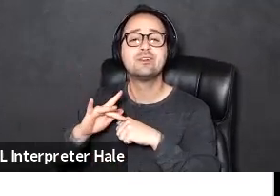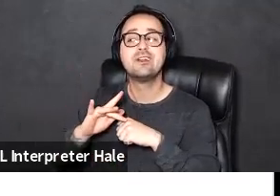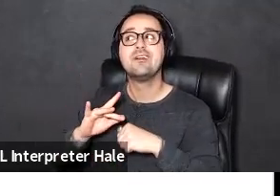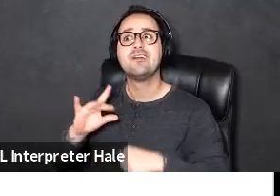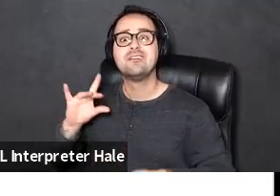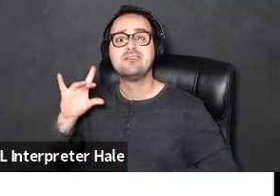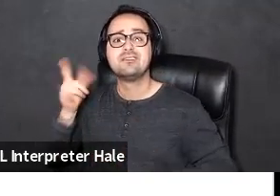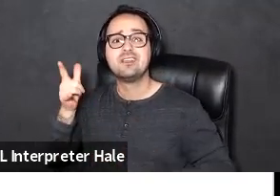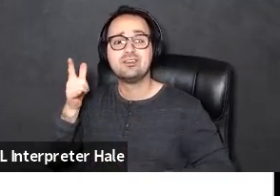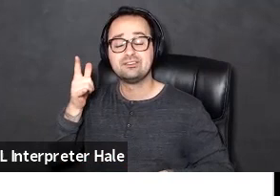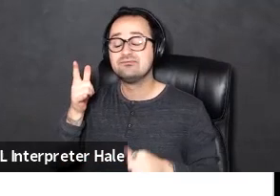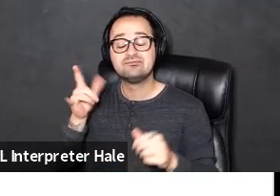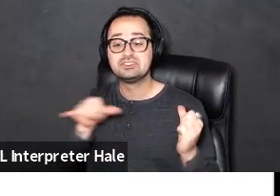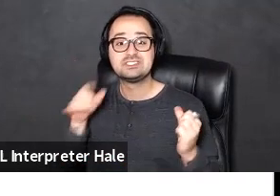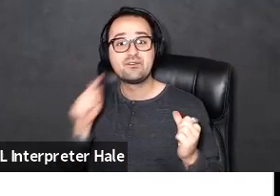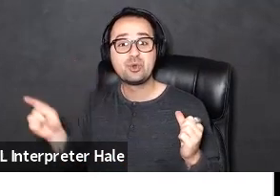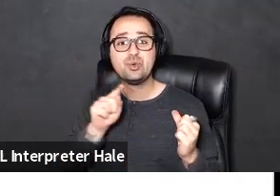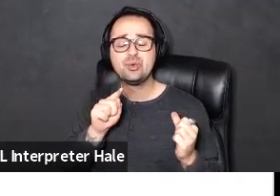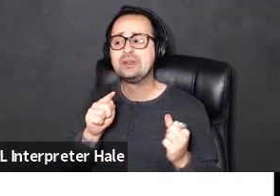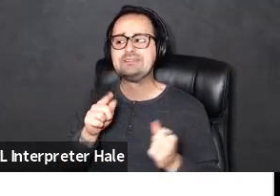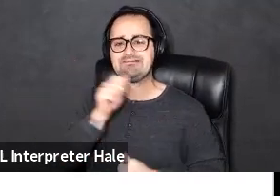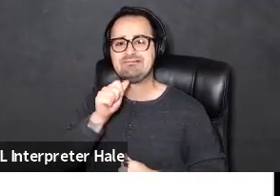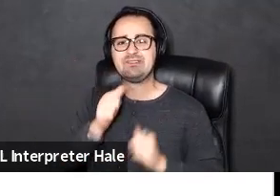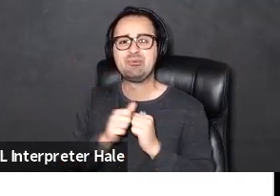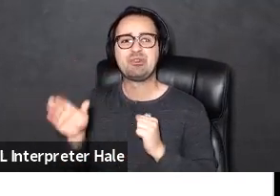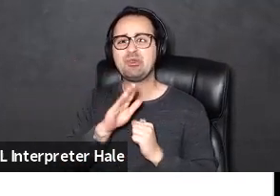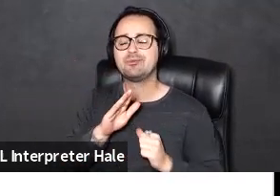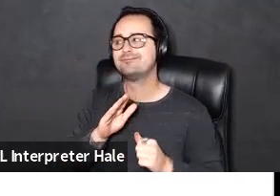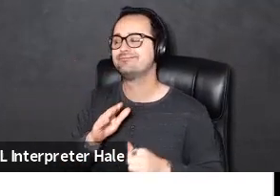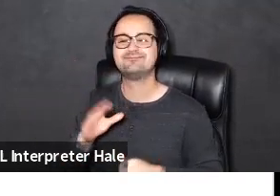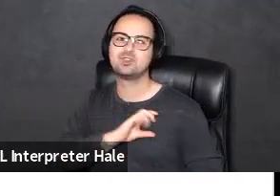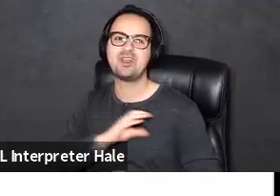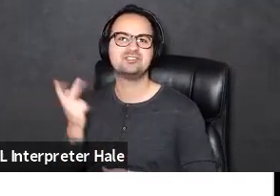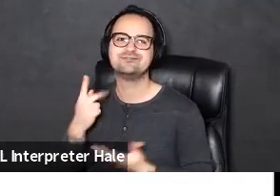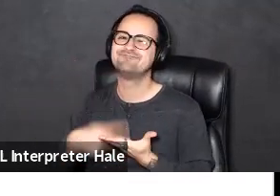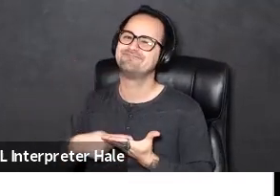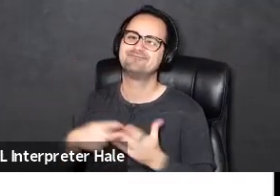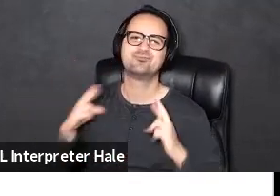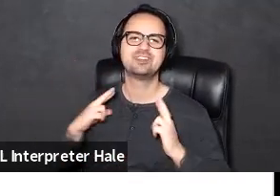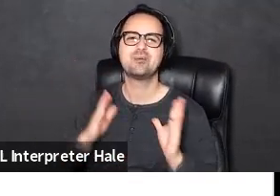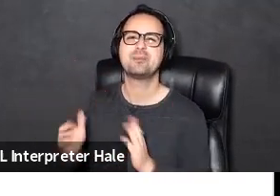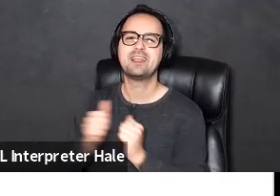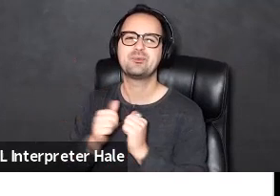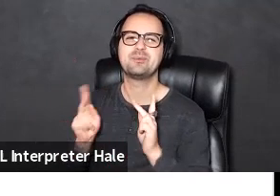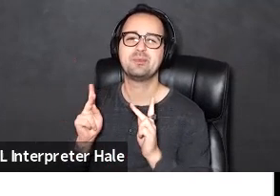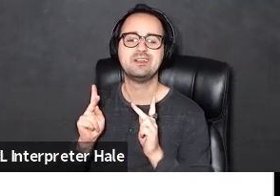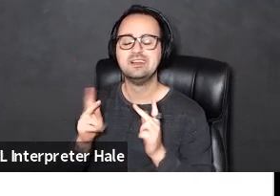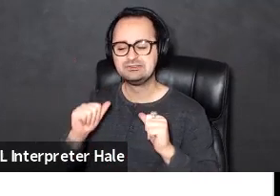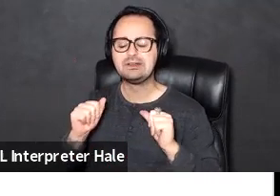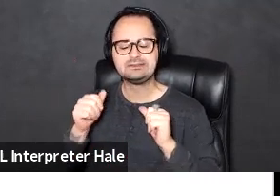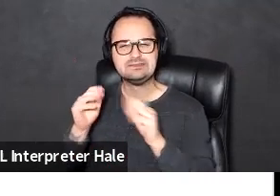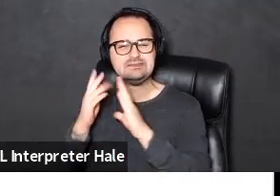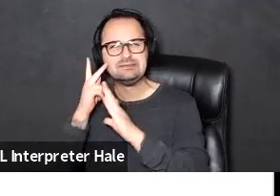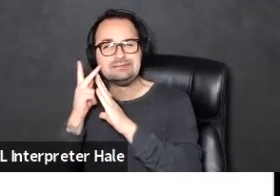just like for you, dealing with your own, when Craig and I go through with retirement planning with people, right? You're trying to plot out into the